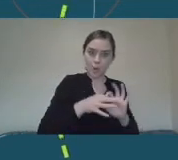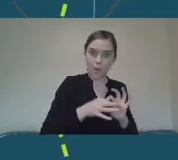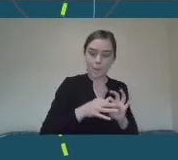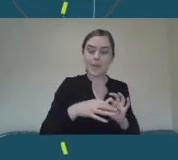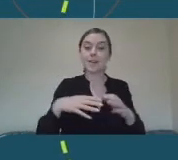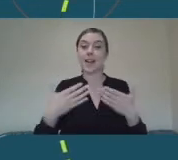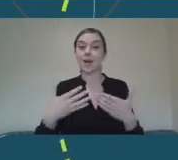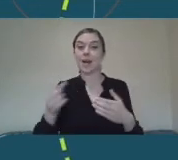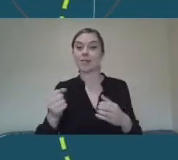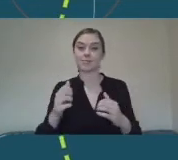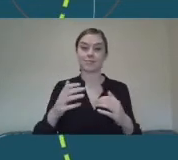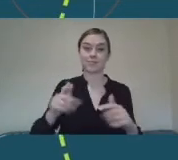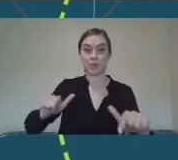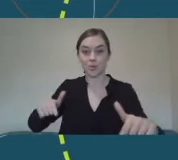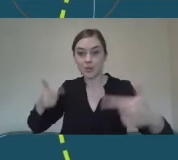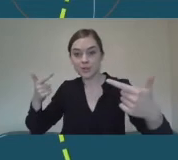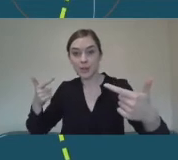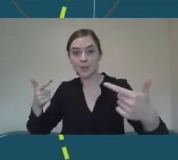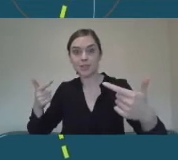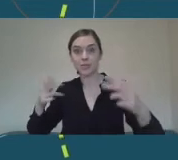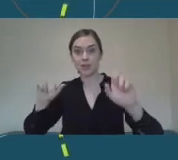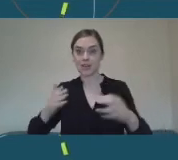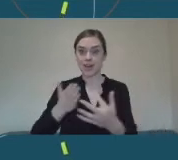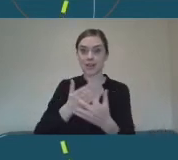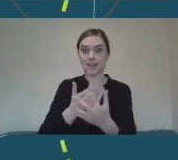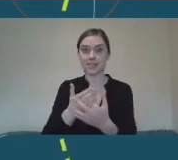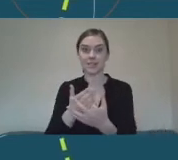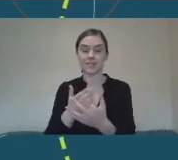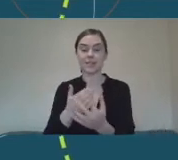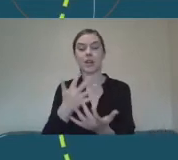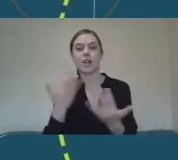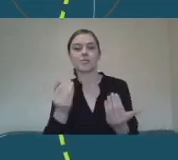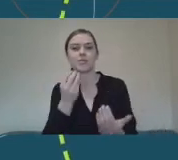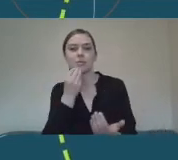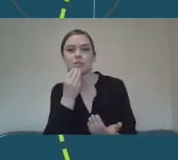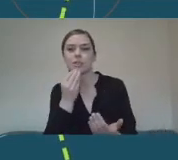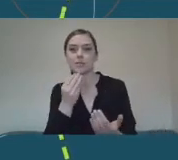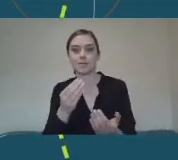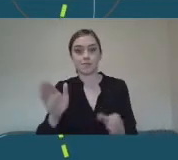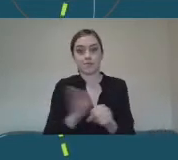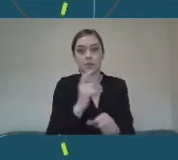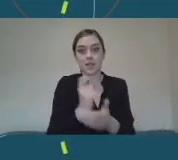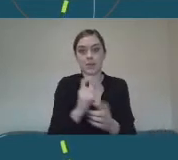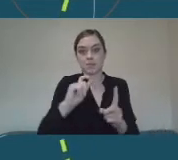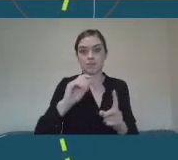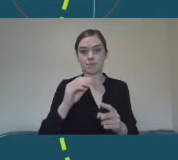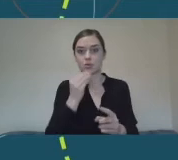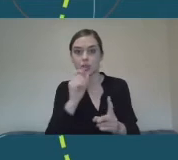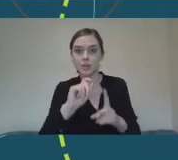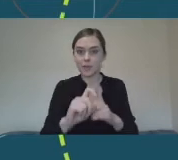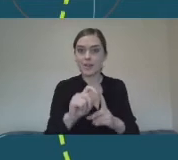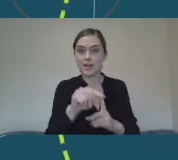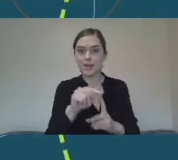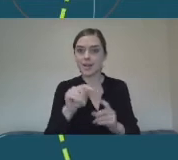conferencing capabilities anywhere in the United States or world. So we do a lot of nutrition. We have a full-time nutritionist who teaches people